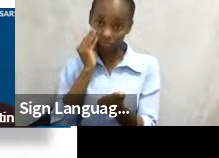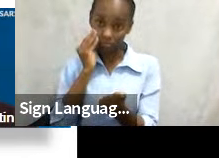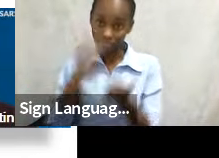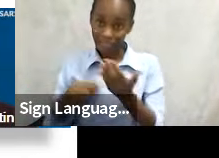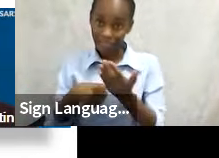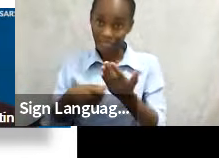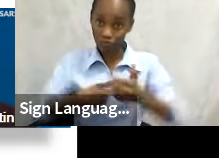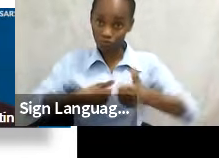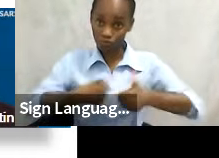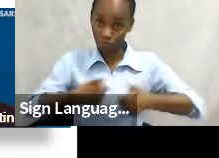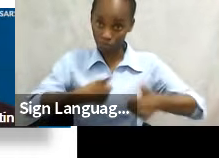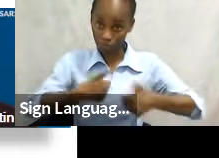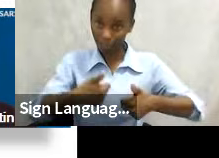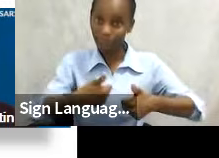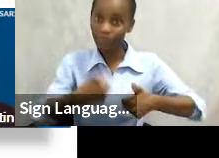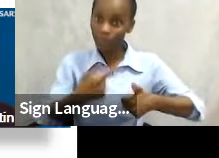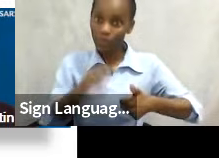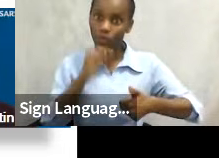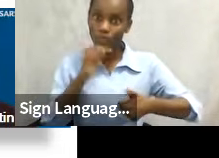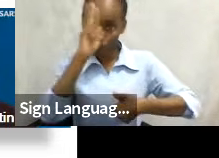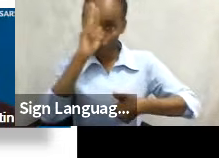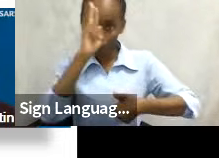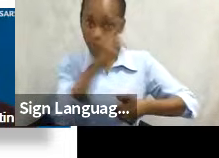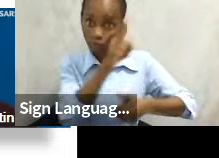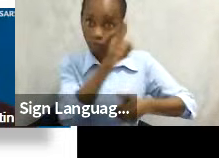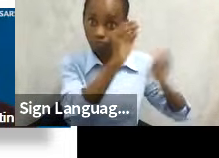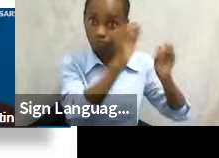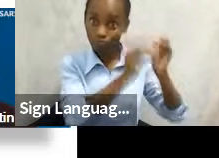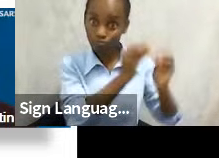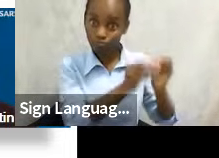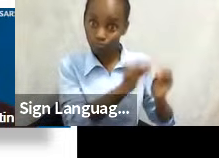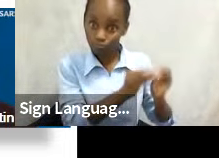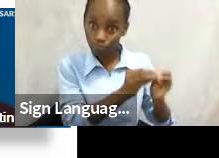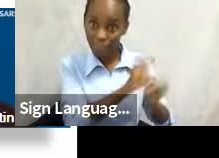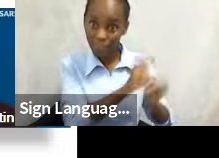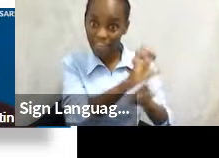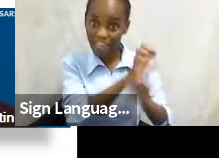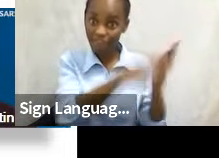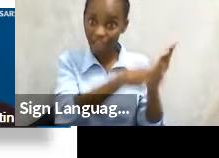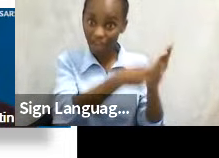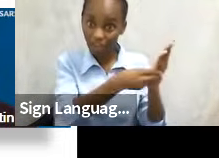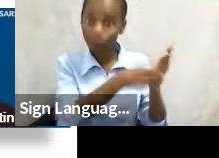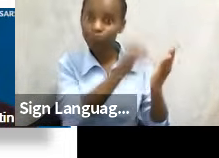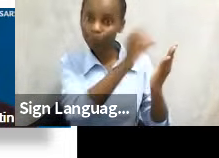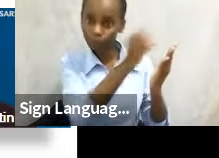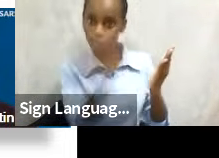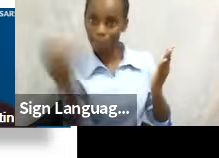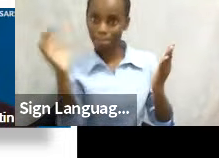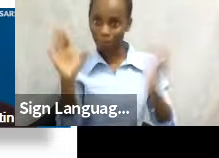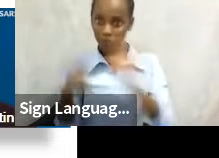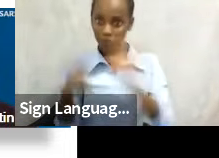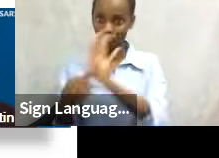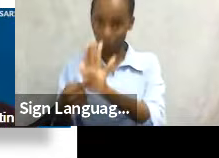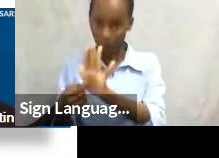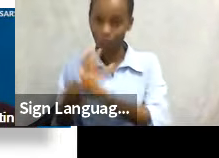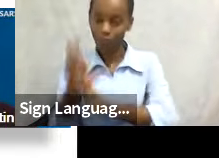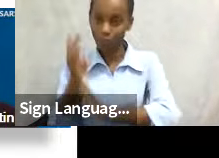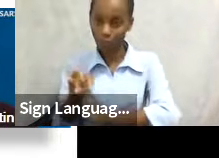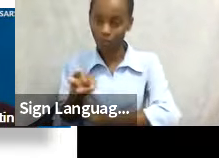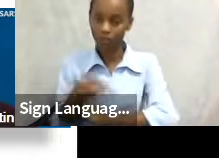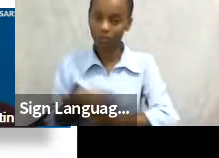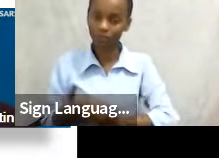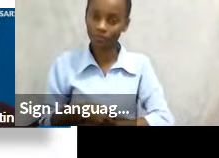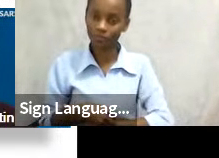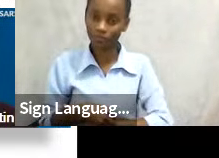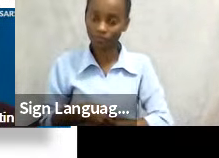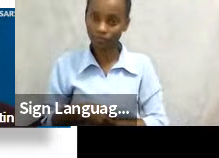the data that you inputted via e-filing or data that you confirmed via the auto assessment. Again, I just